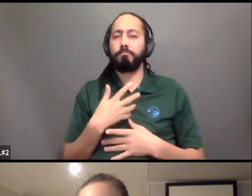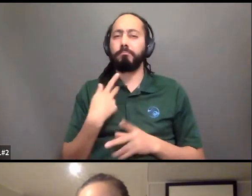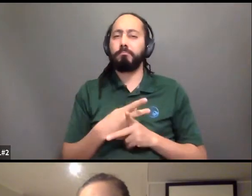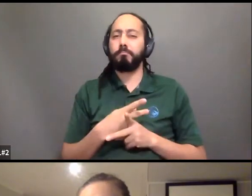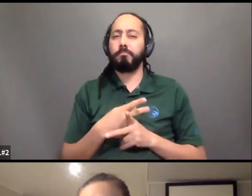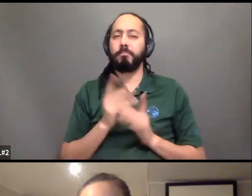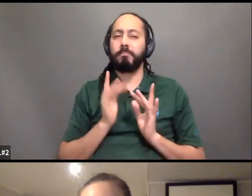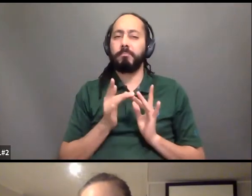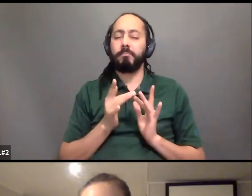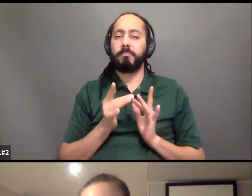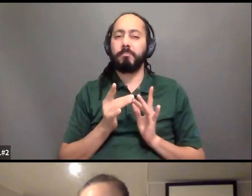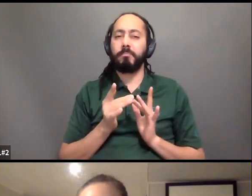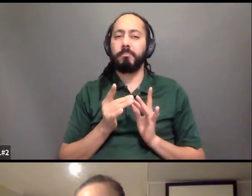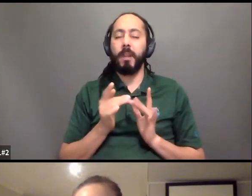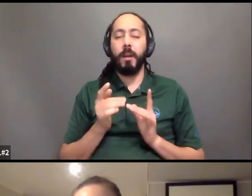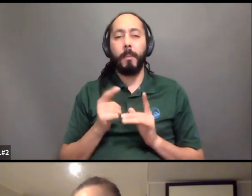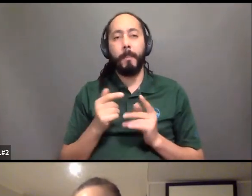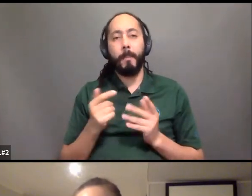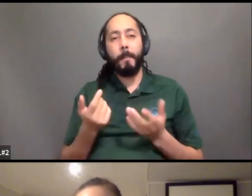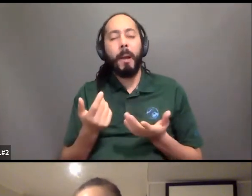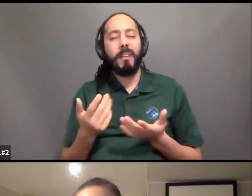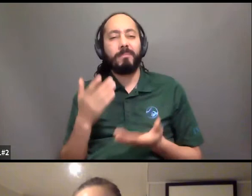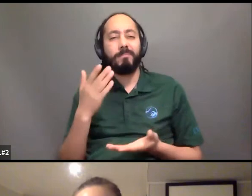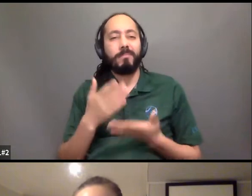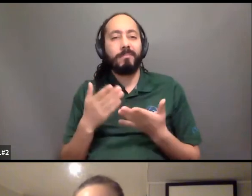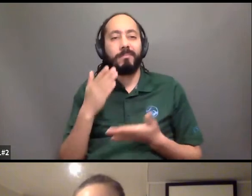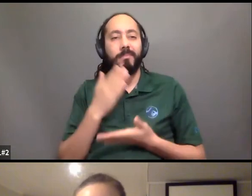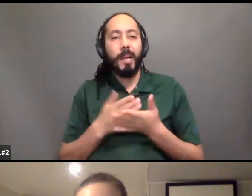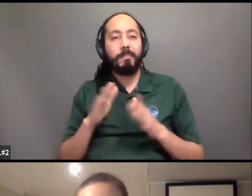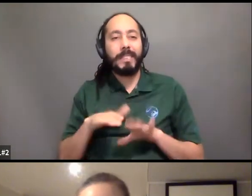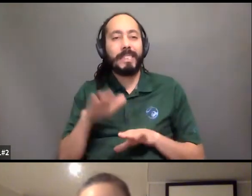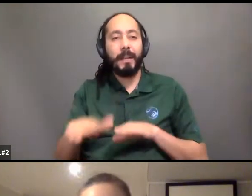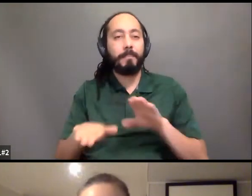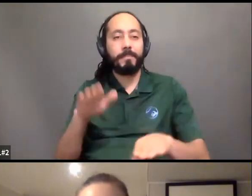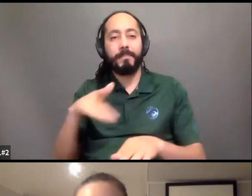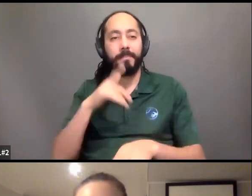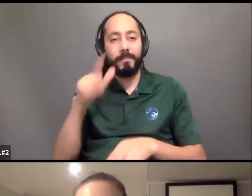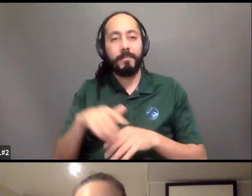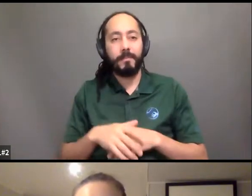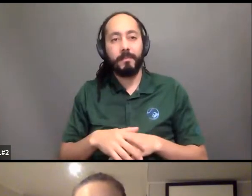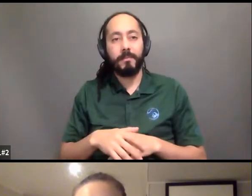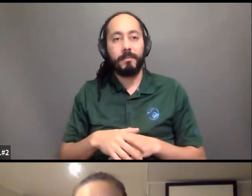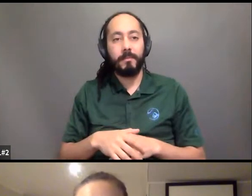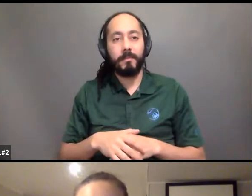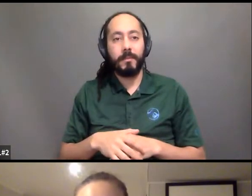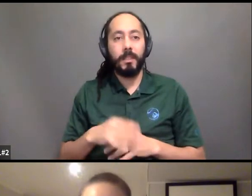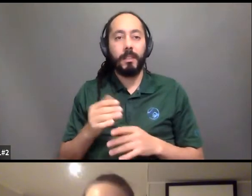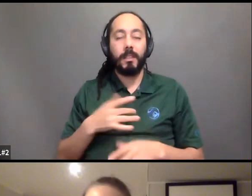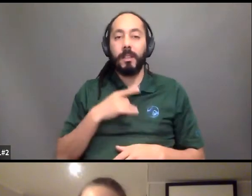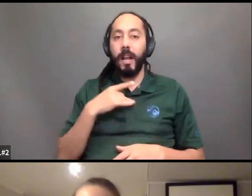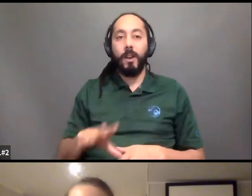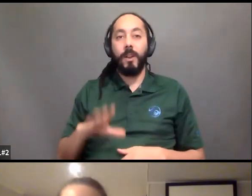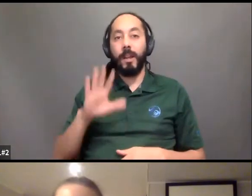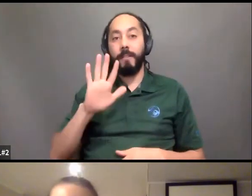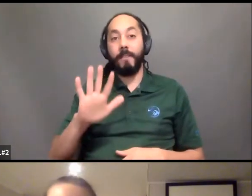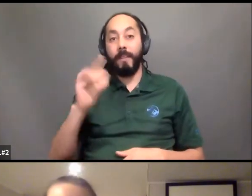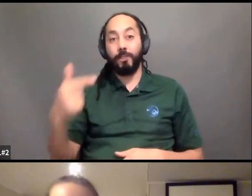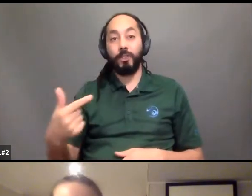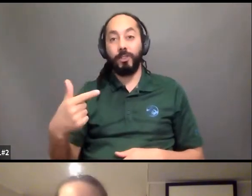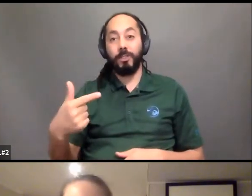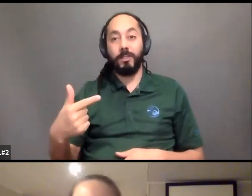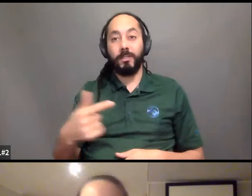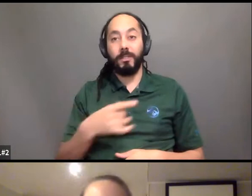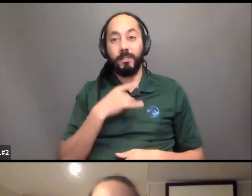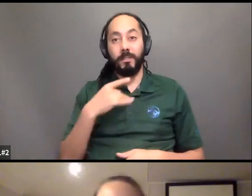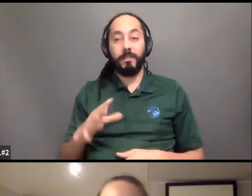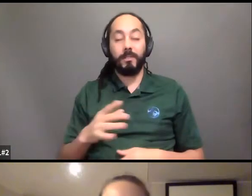the stuff. You know, like some stuff should just be like not so, you know, but, you know, but and I don't like 5G, right? You